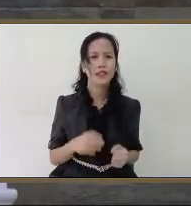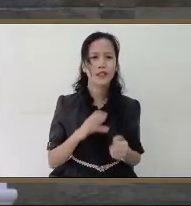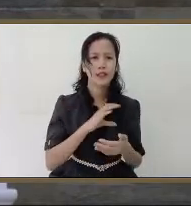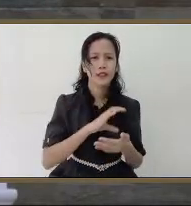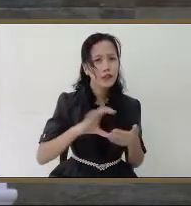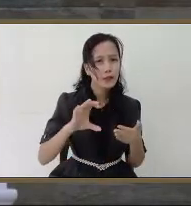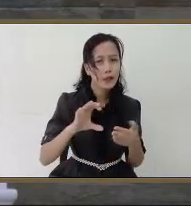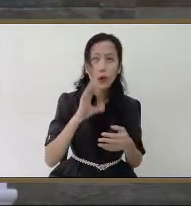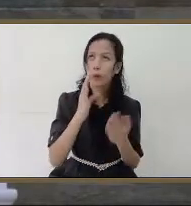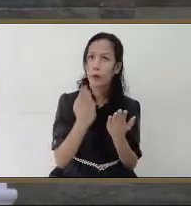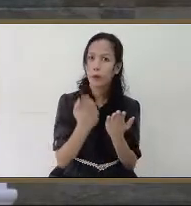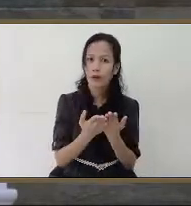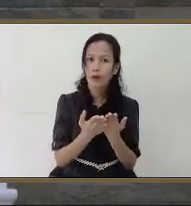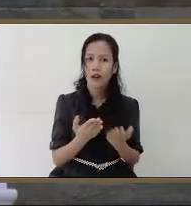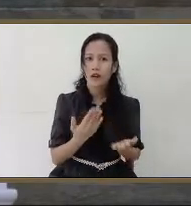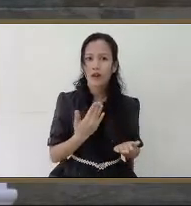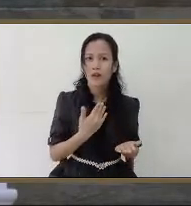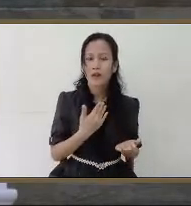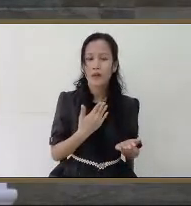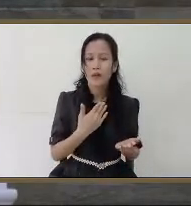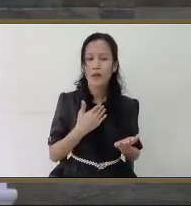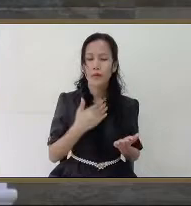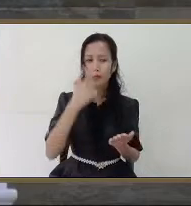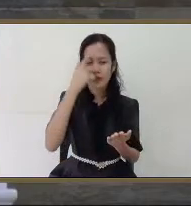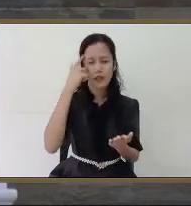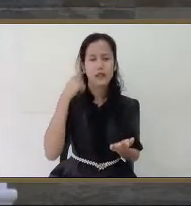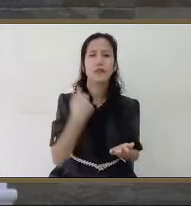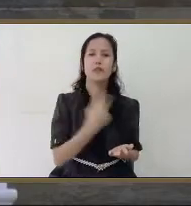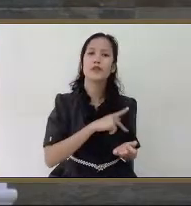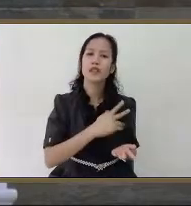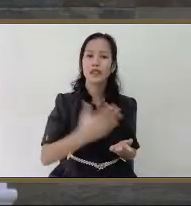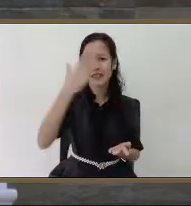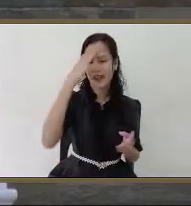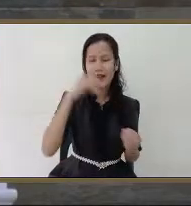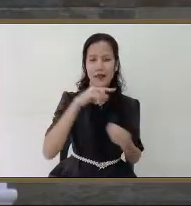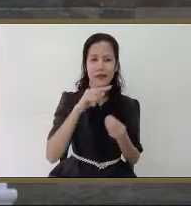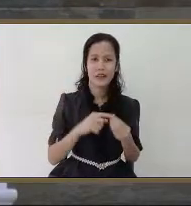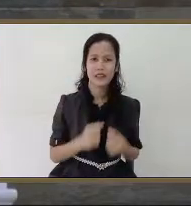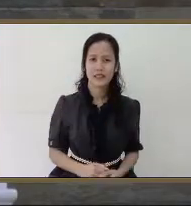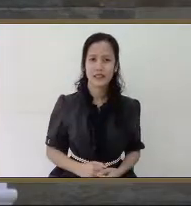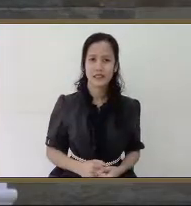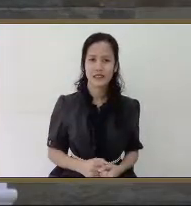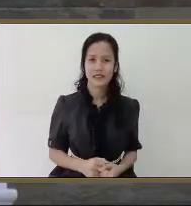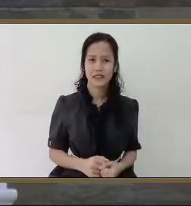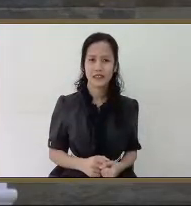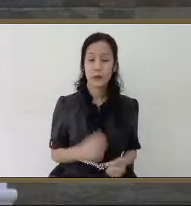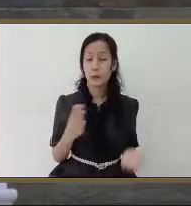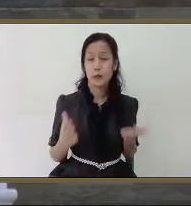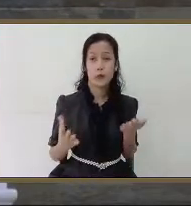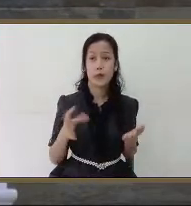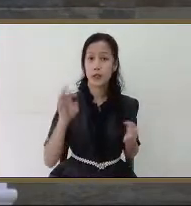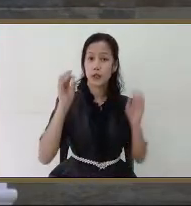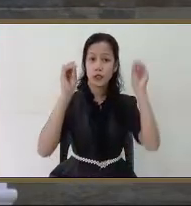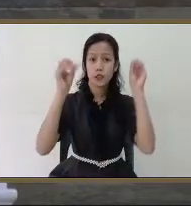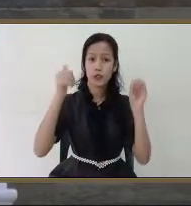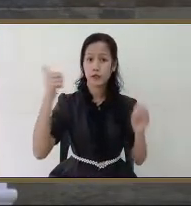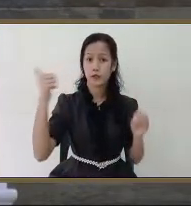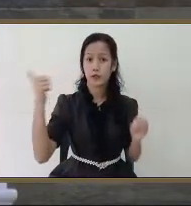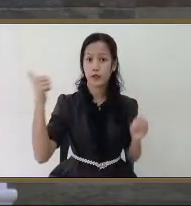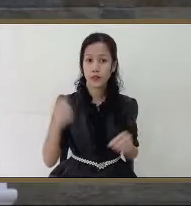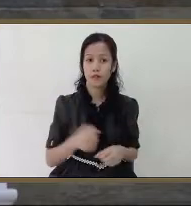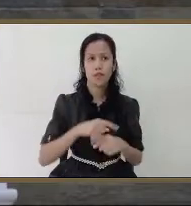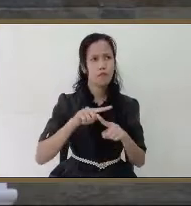po talagang nare-review, bagamat naituro ko na po ito, pero hindi po, yung iba po na binibigay ko sa inyo,